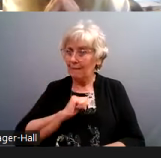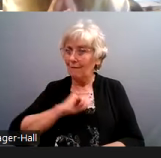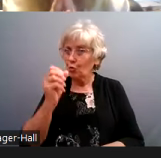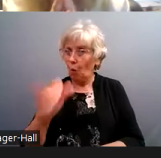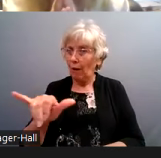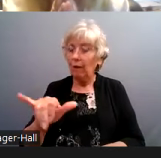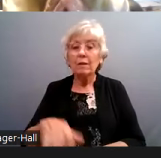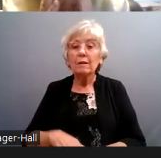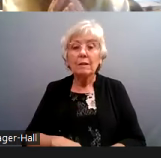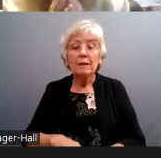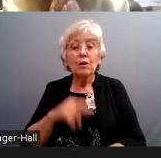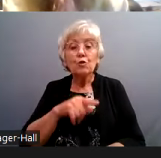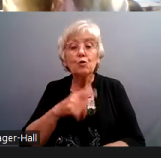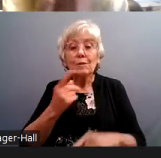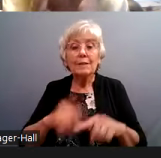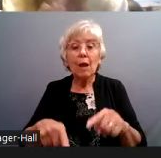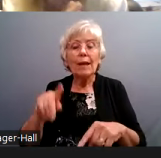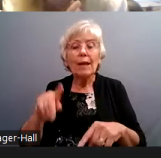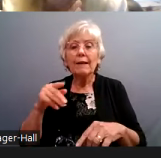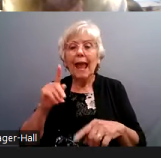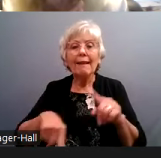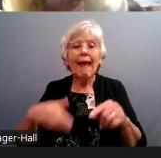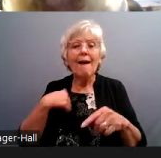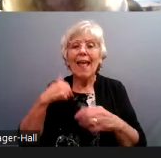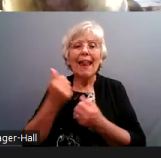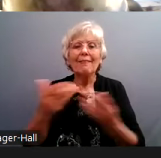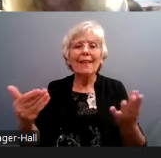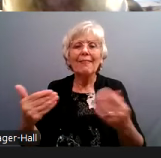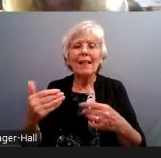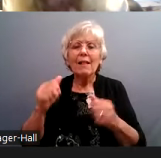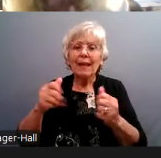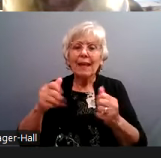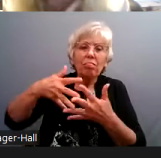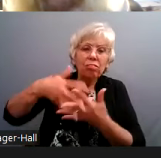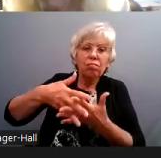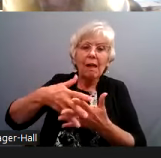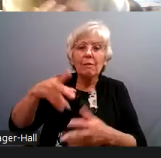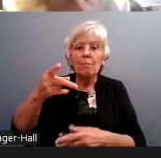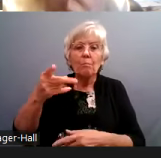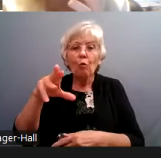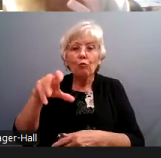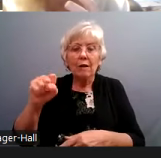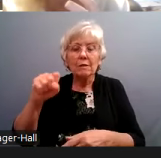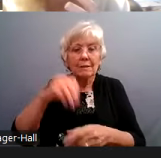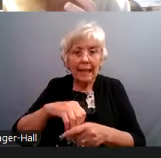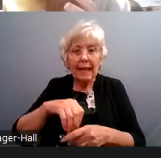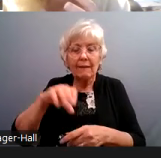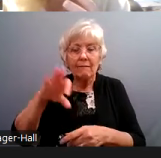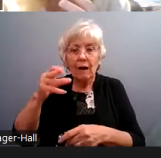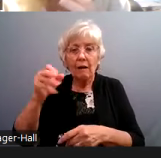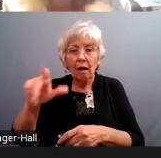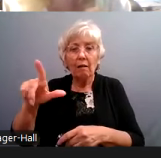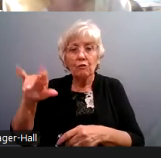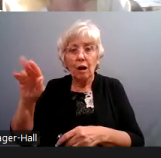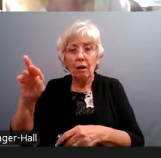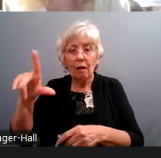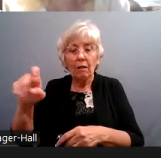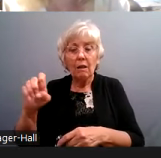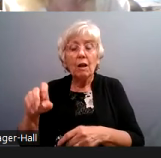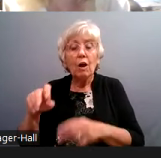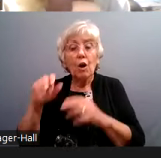can't have any porous things in the fungal jungle, for enrichment, can we